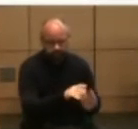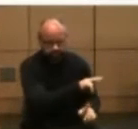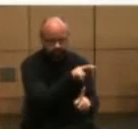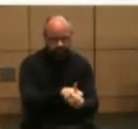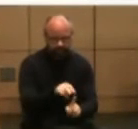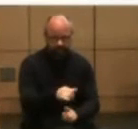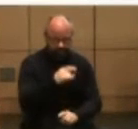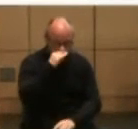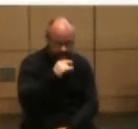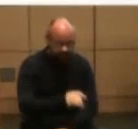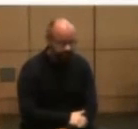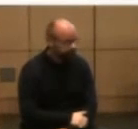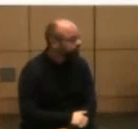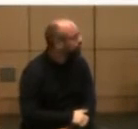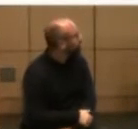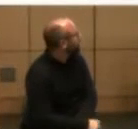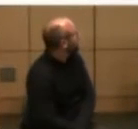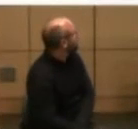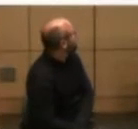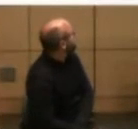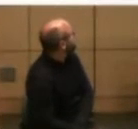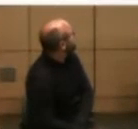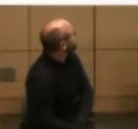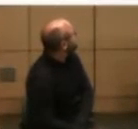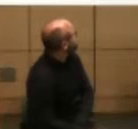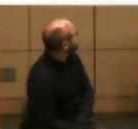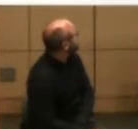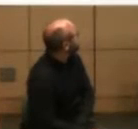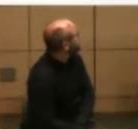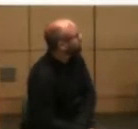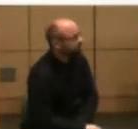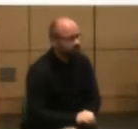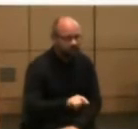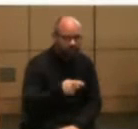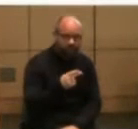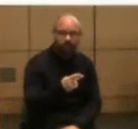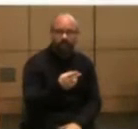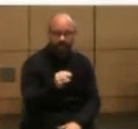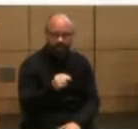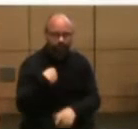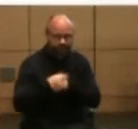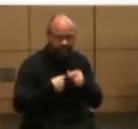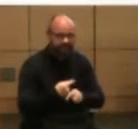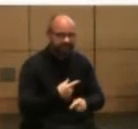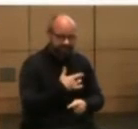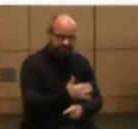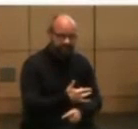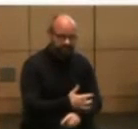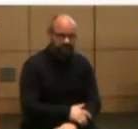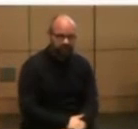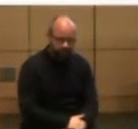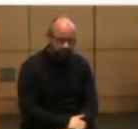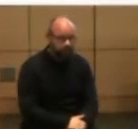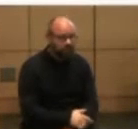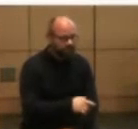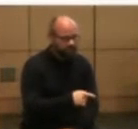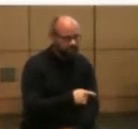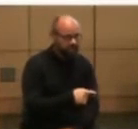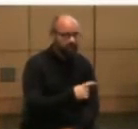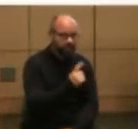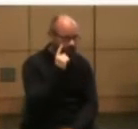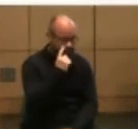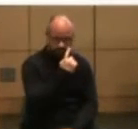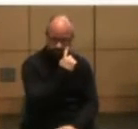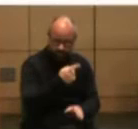The consultations that we'll get are almost always ophthalmology and occasionally genetic. And ophthalmology, as Lori